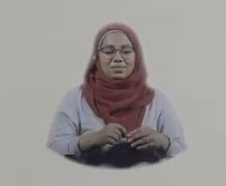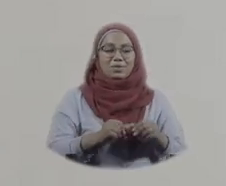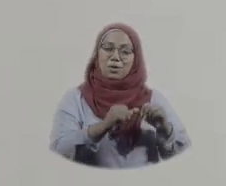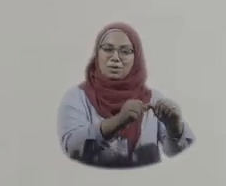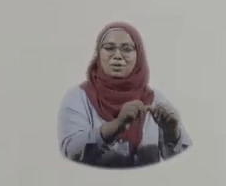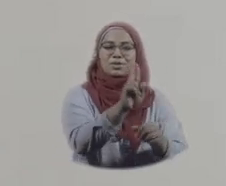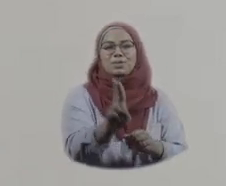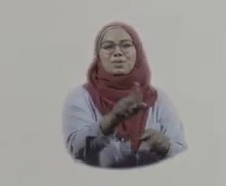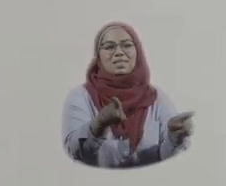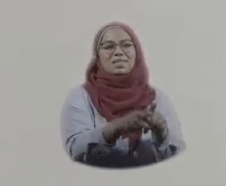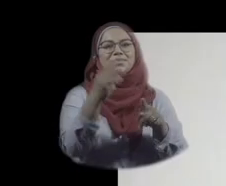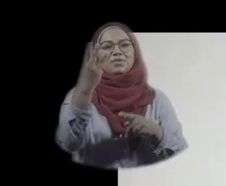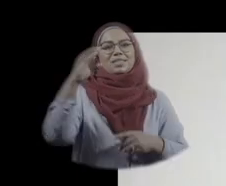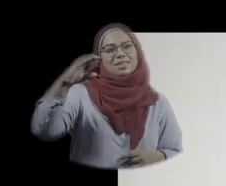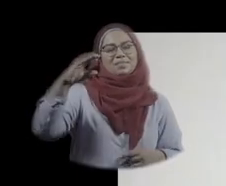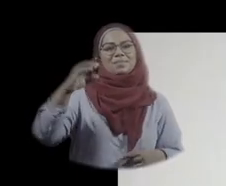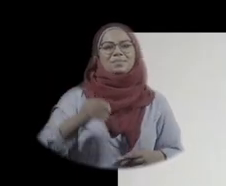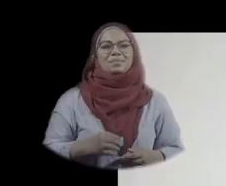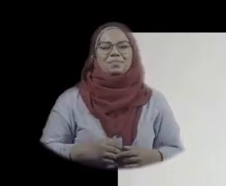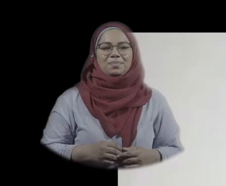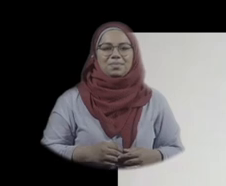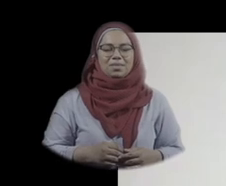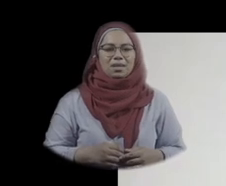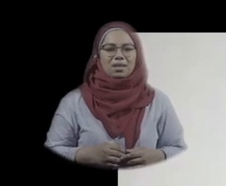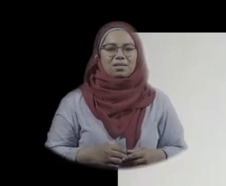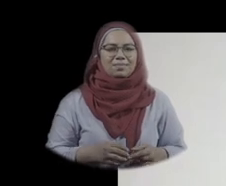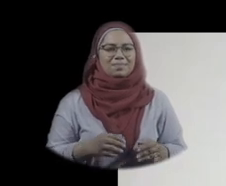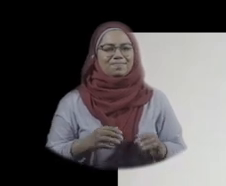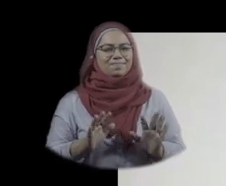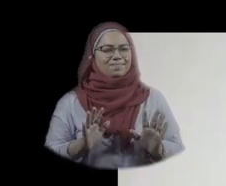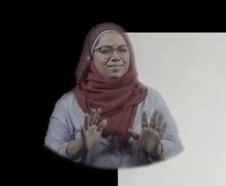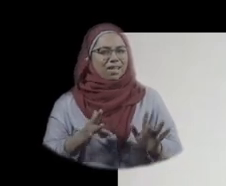I'll be sure to use it now. Seems like a very efficient method.